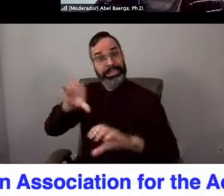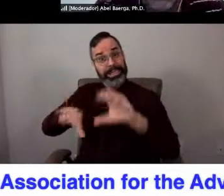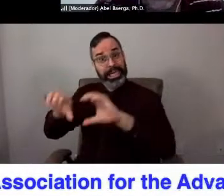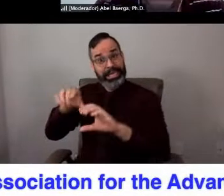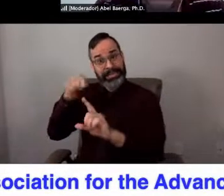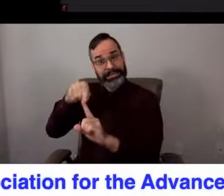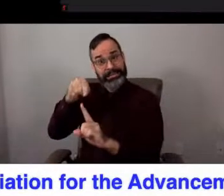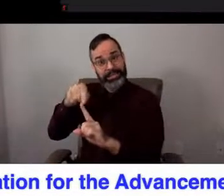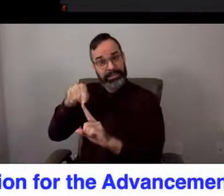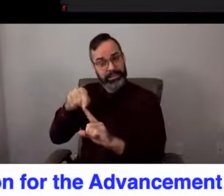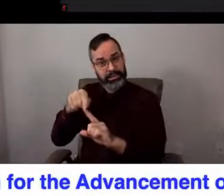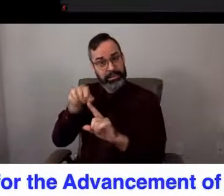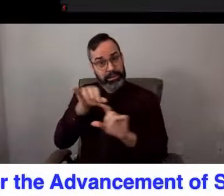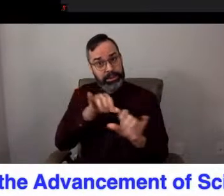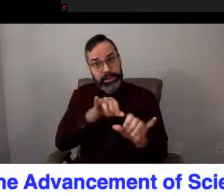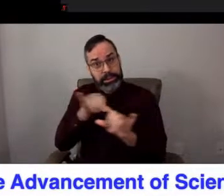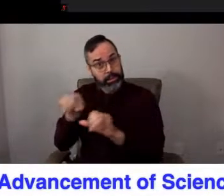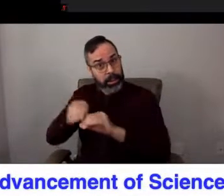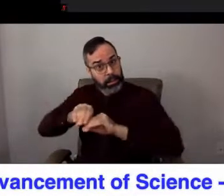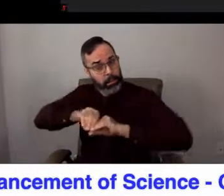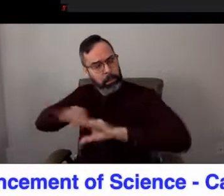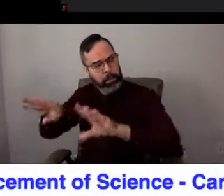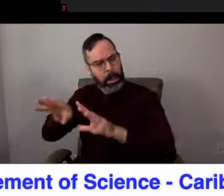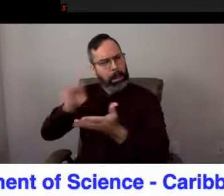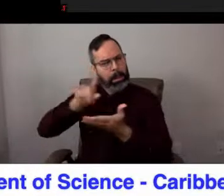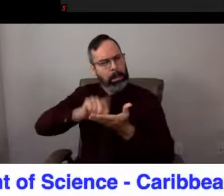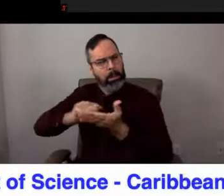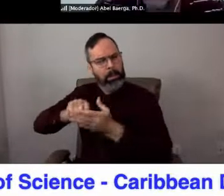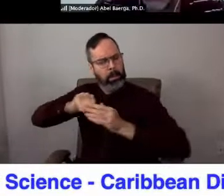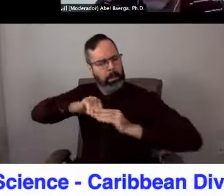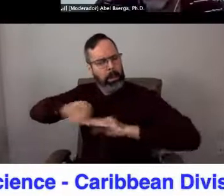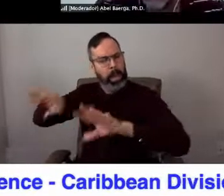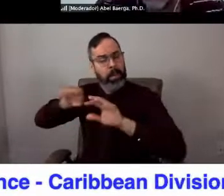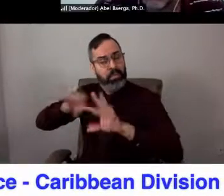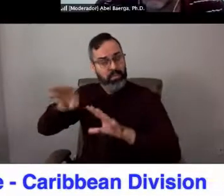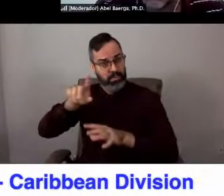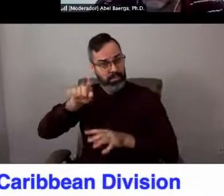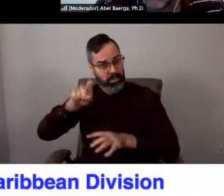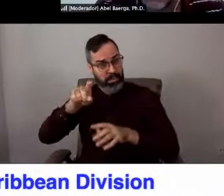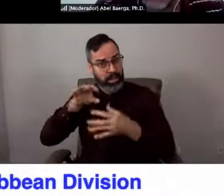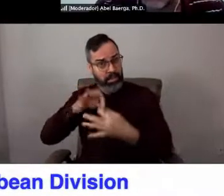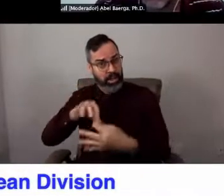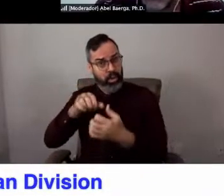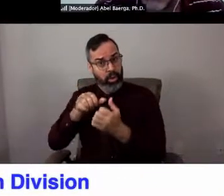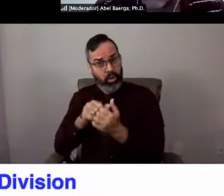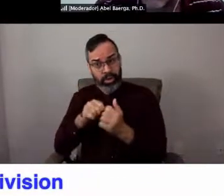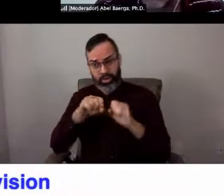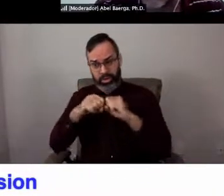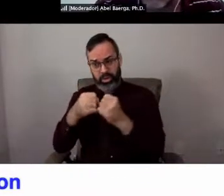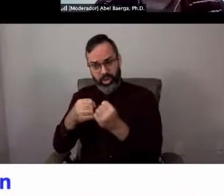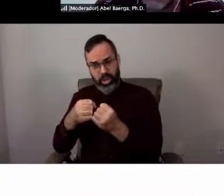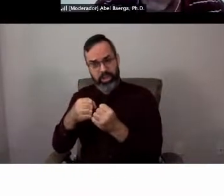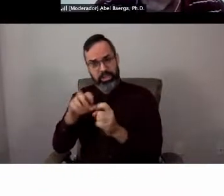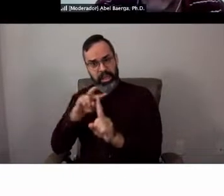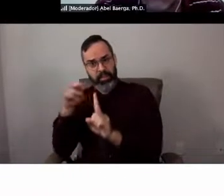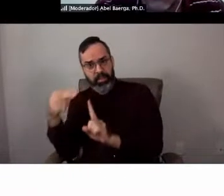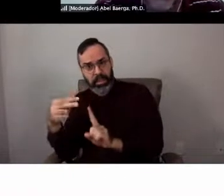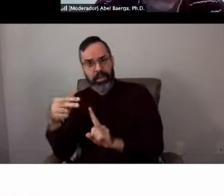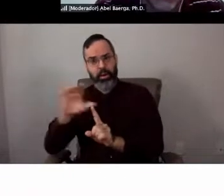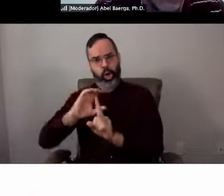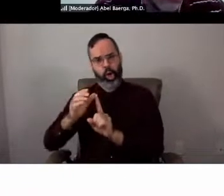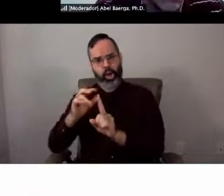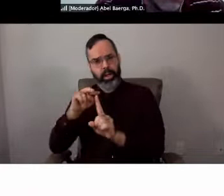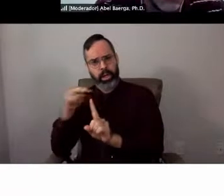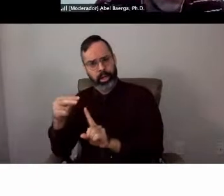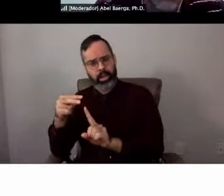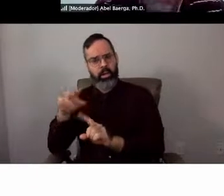similar explosion in the number of papers dealing with social aspects and cultural aspects of the